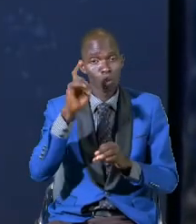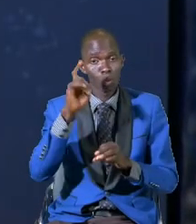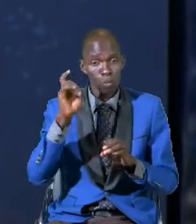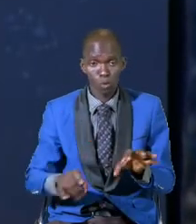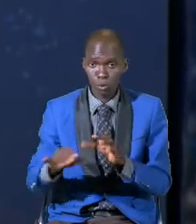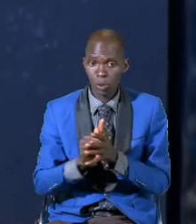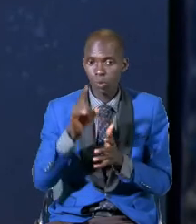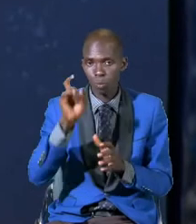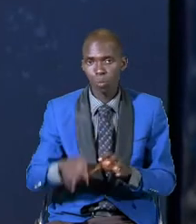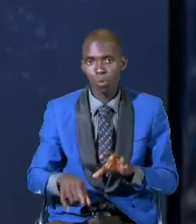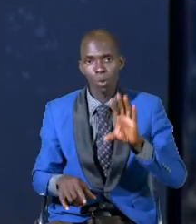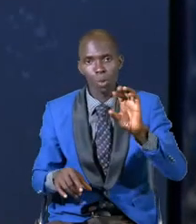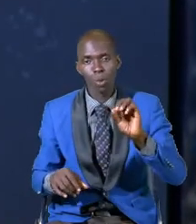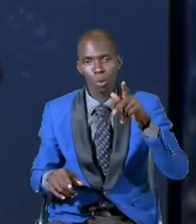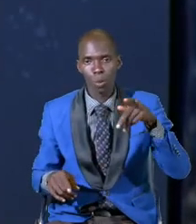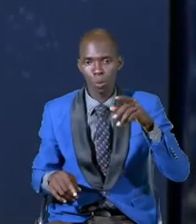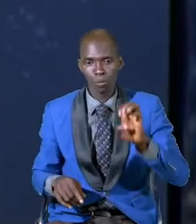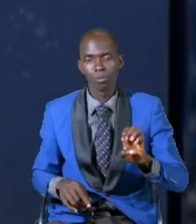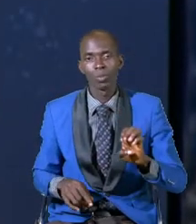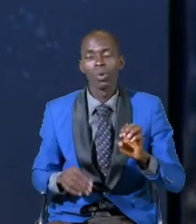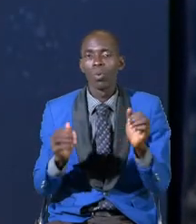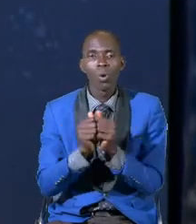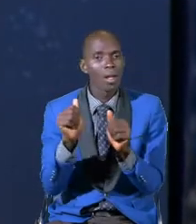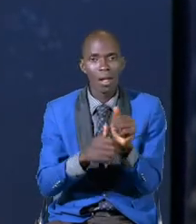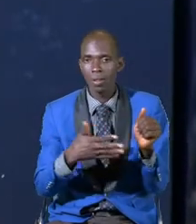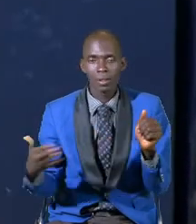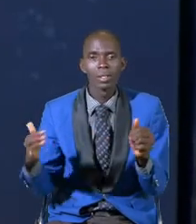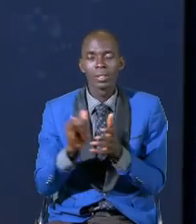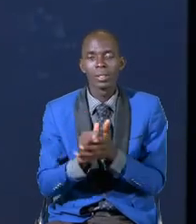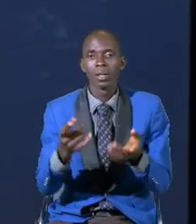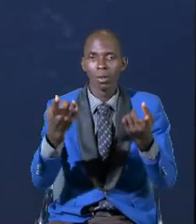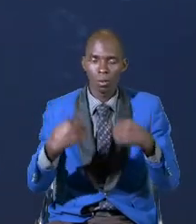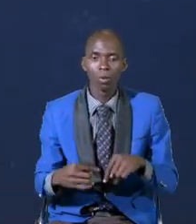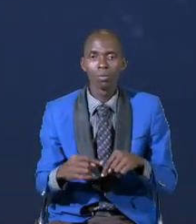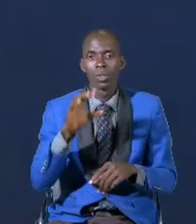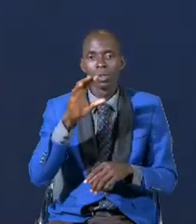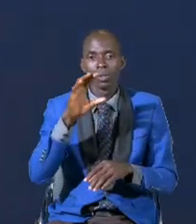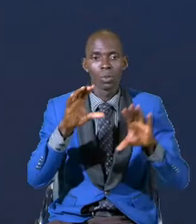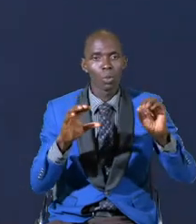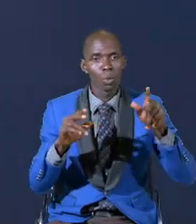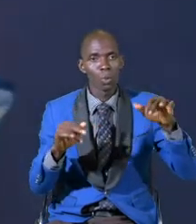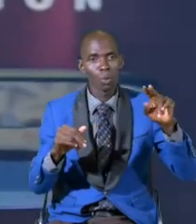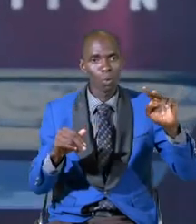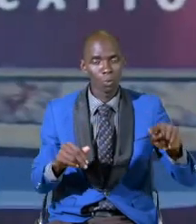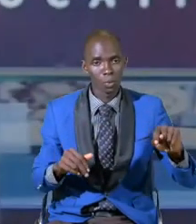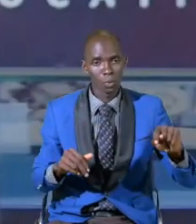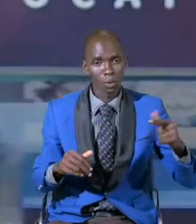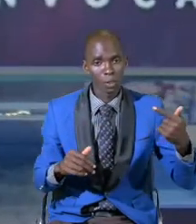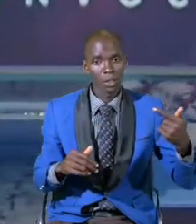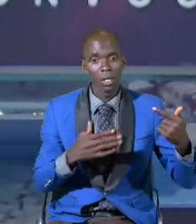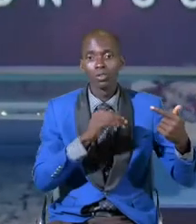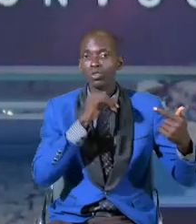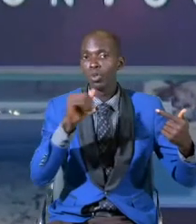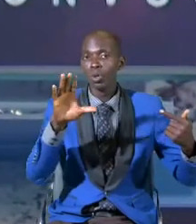must cope. You must cope with everything that comes along, coping, not copying out for